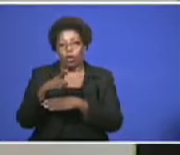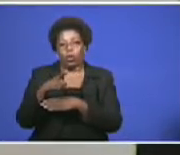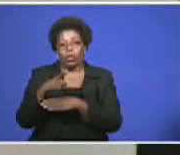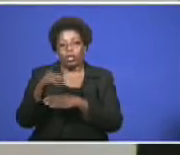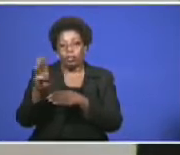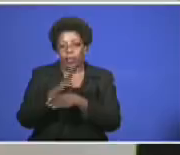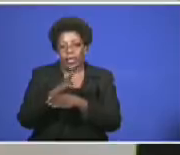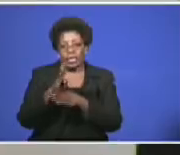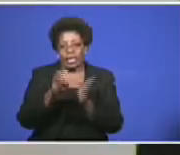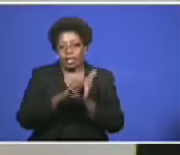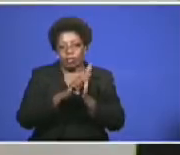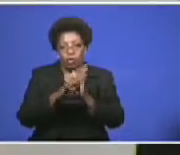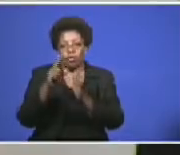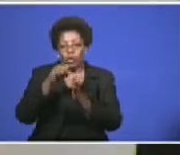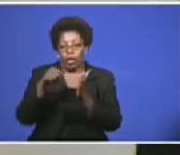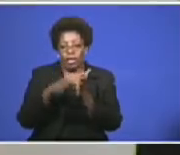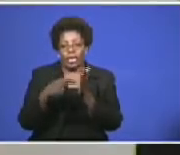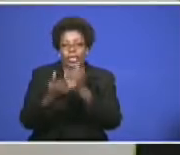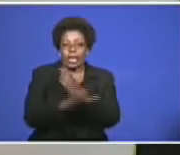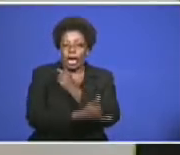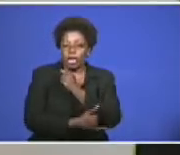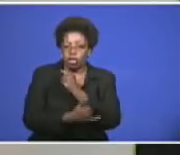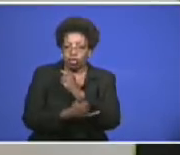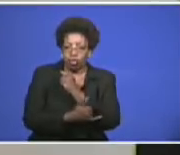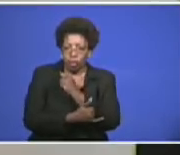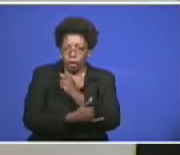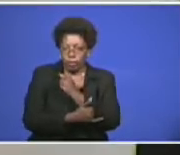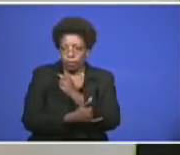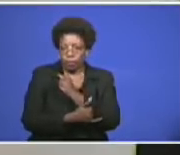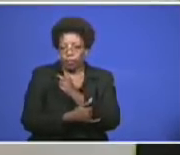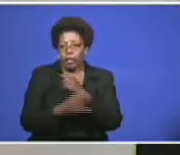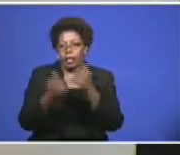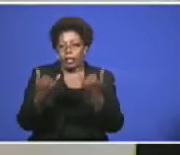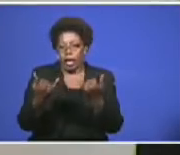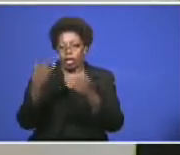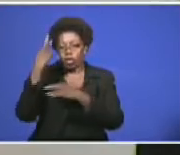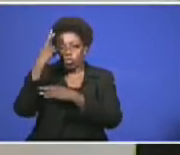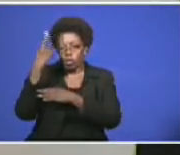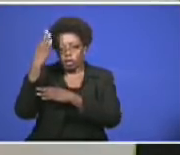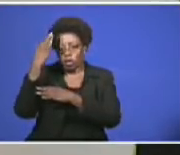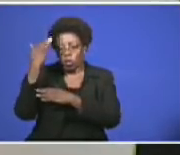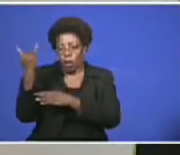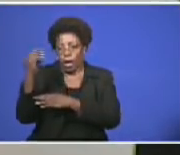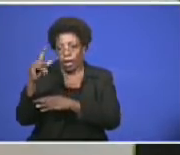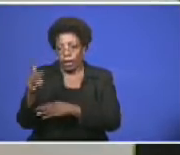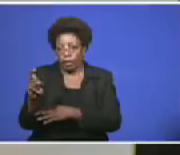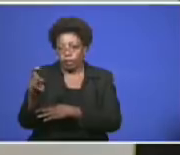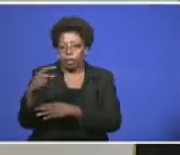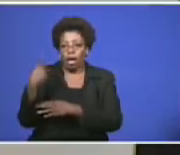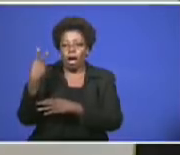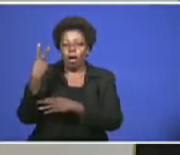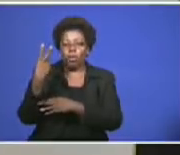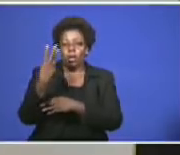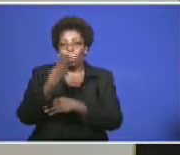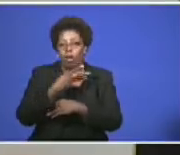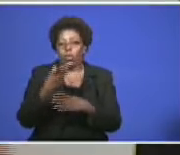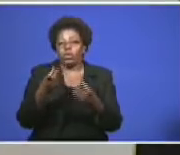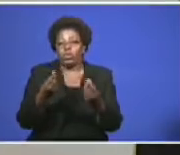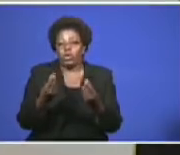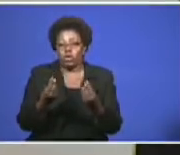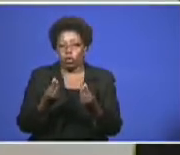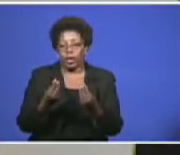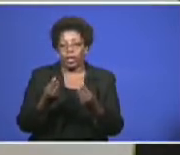and exposure for this country. And that is particularly the reason why our approach is